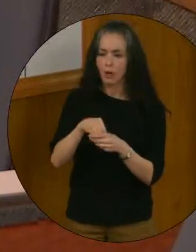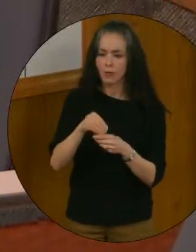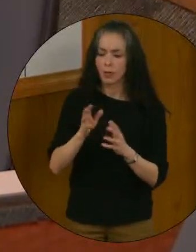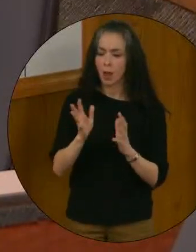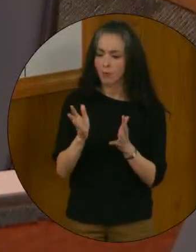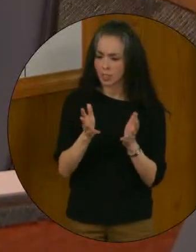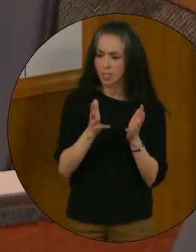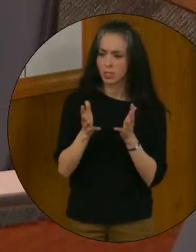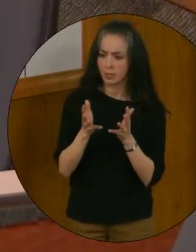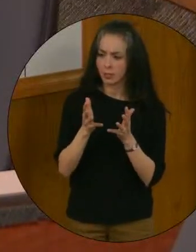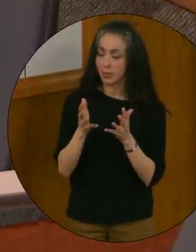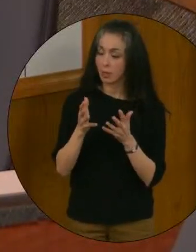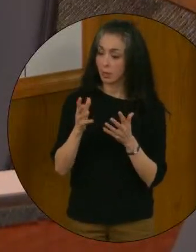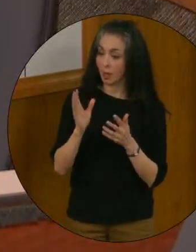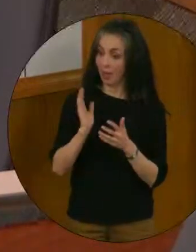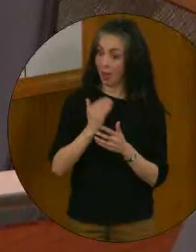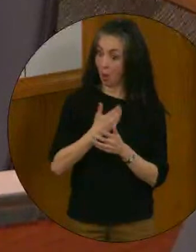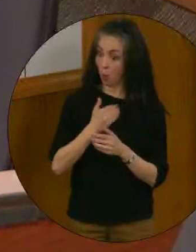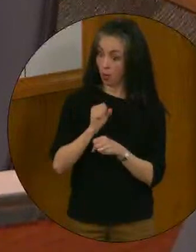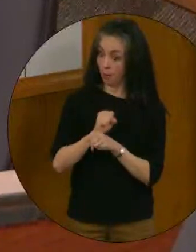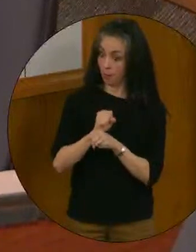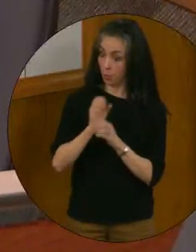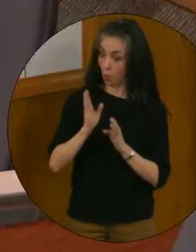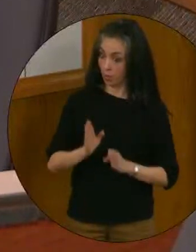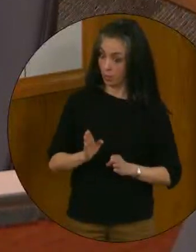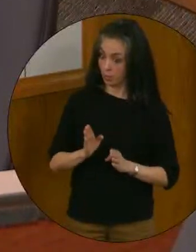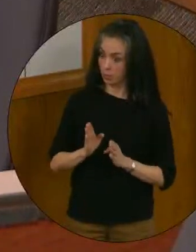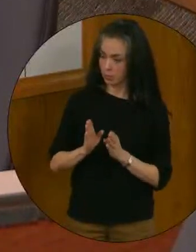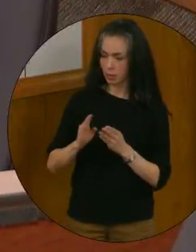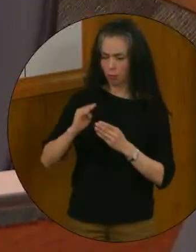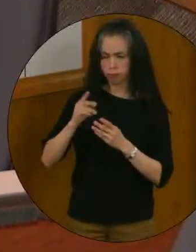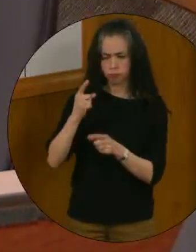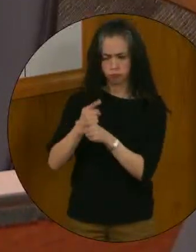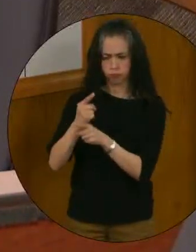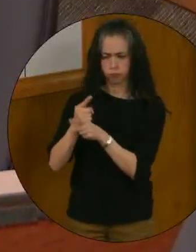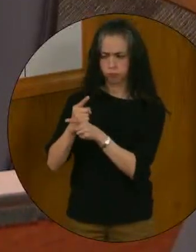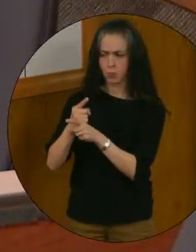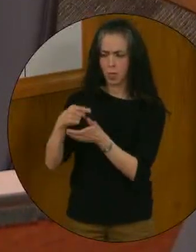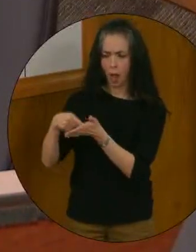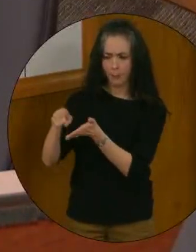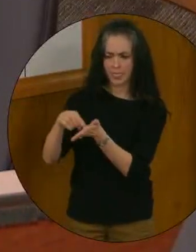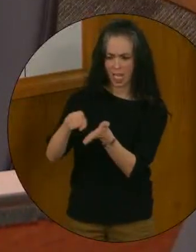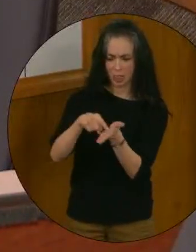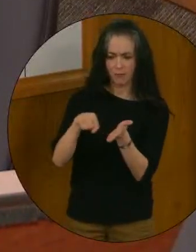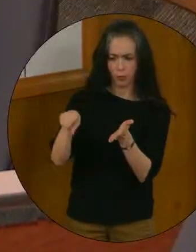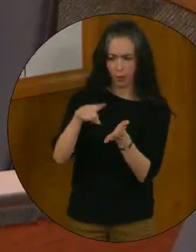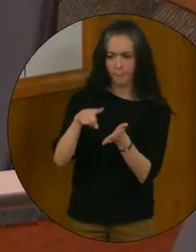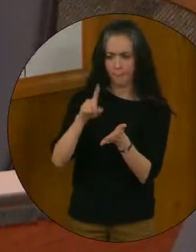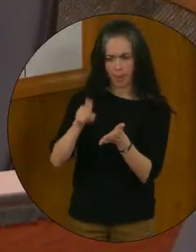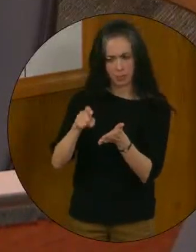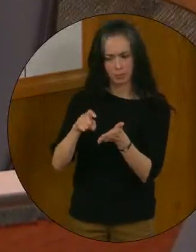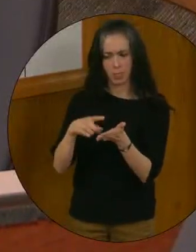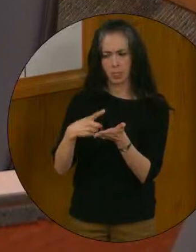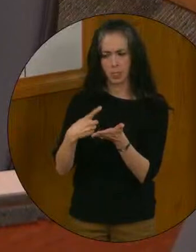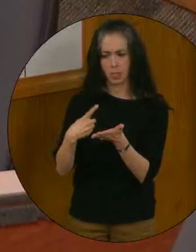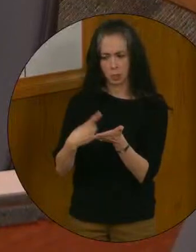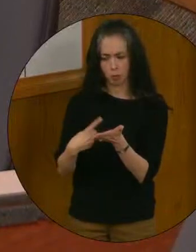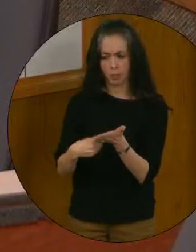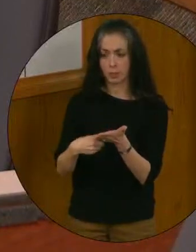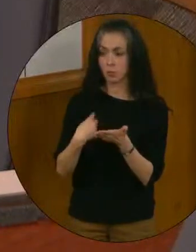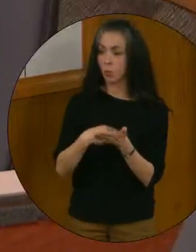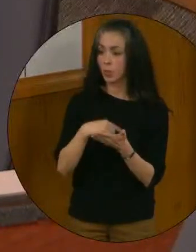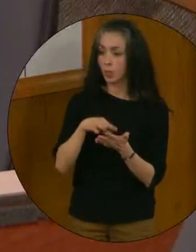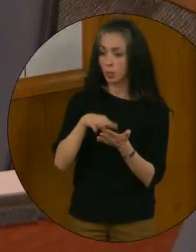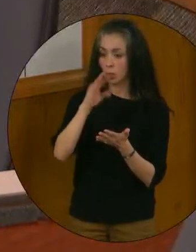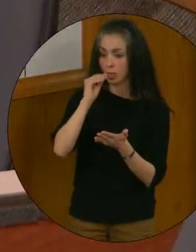need to have. Our employees, our compensation for all our employees needs to be addressed, Sure. right? And I think what we learned is that